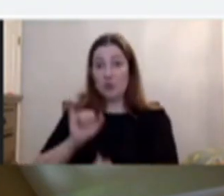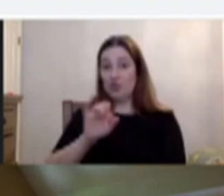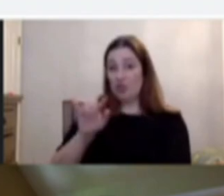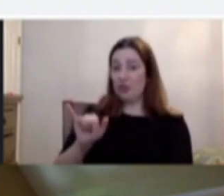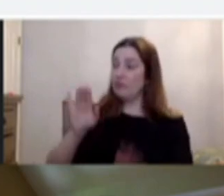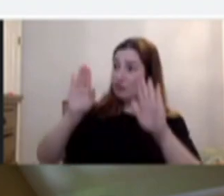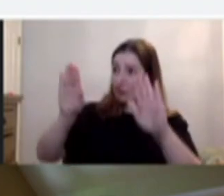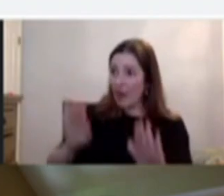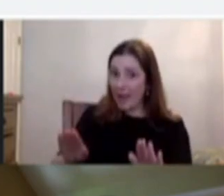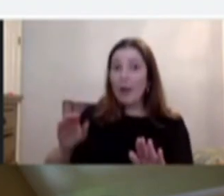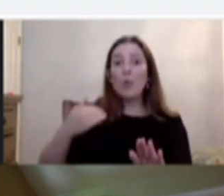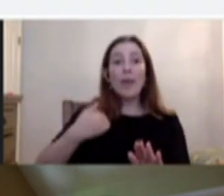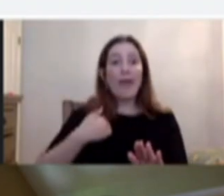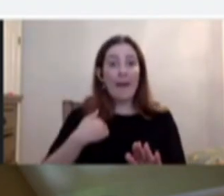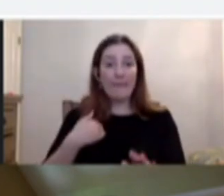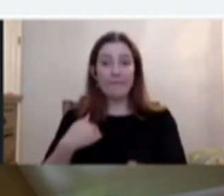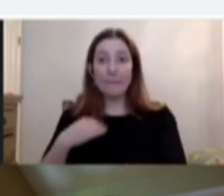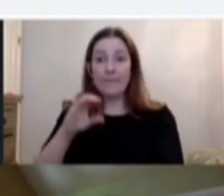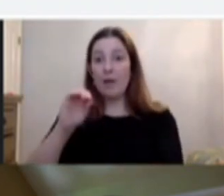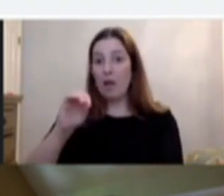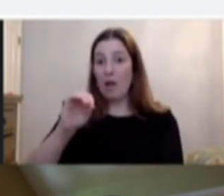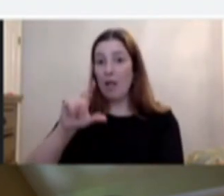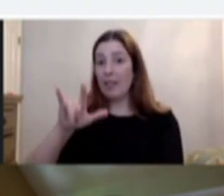We have Olivia Richard.